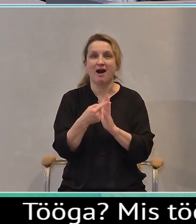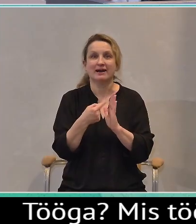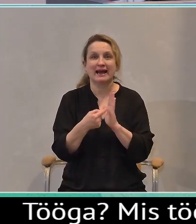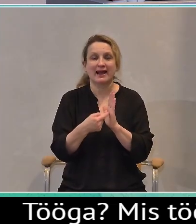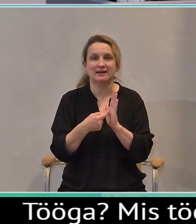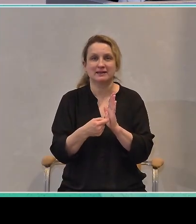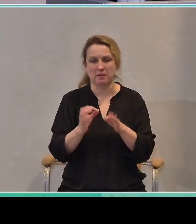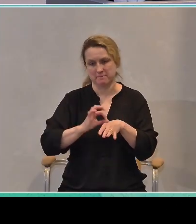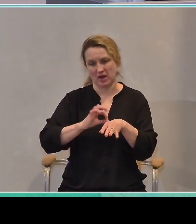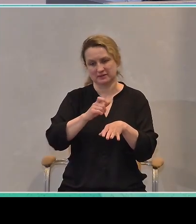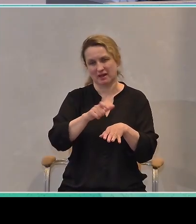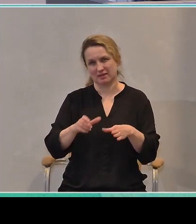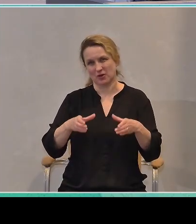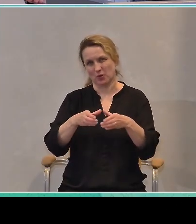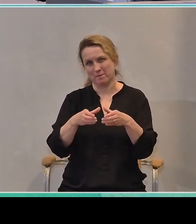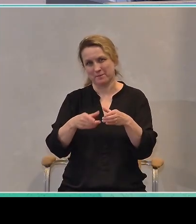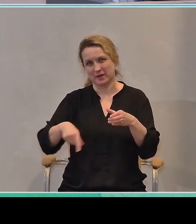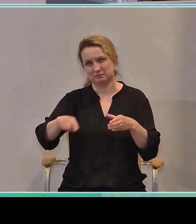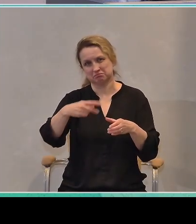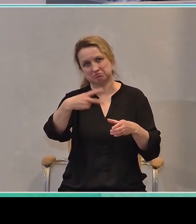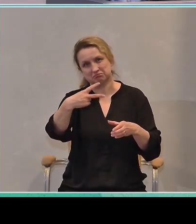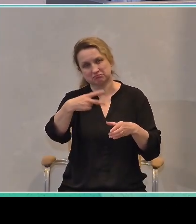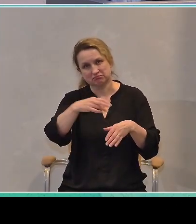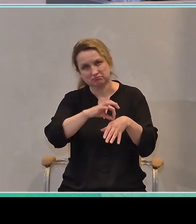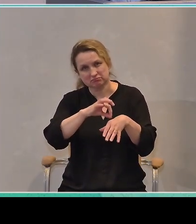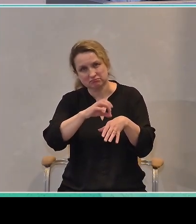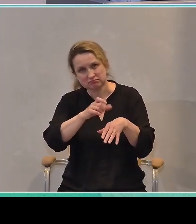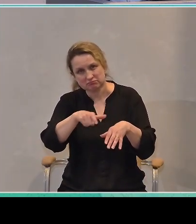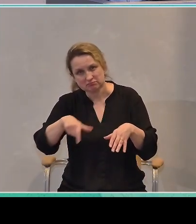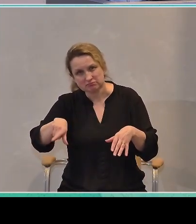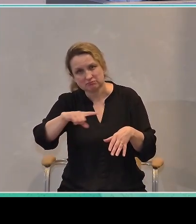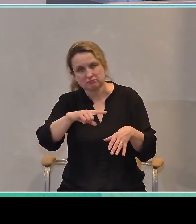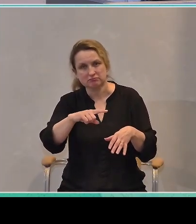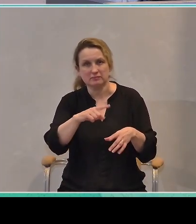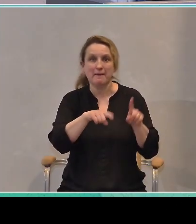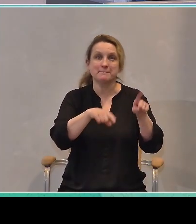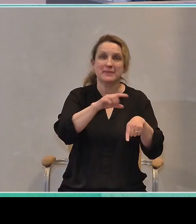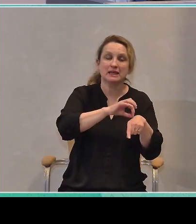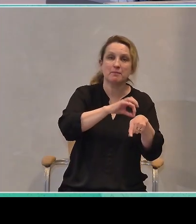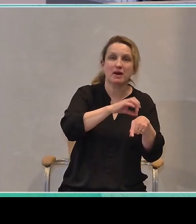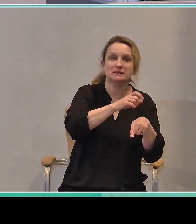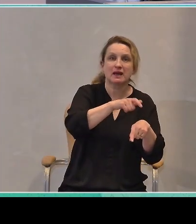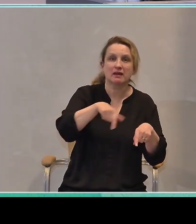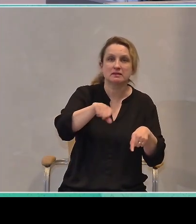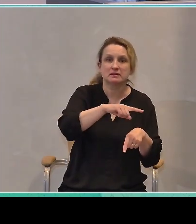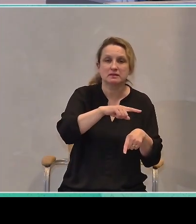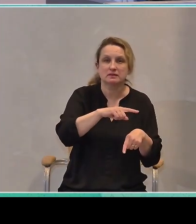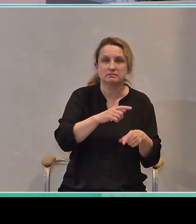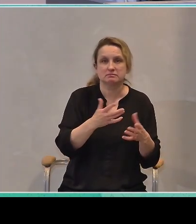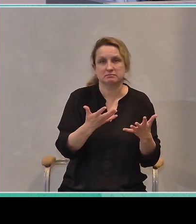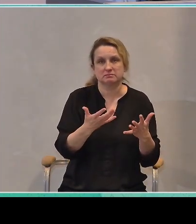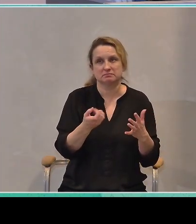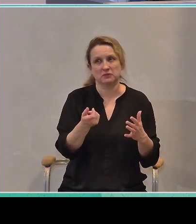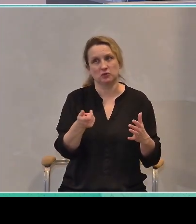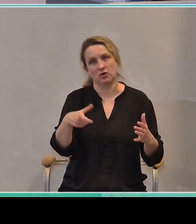else is important in the accessibility of treatment? Rules are important, but we shouldn't be victims of our own